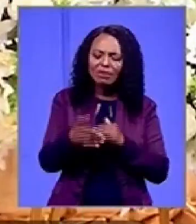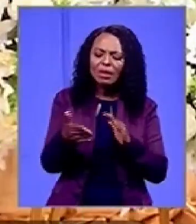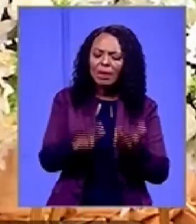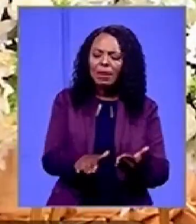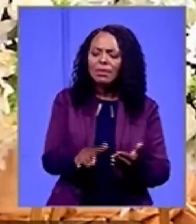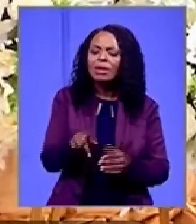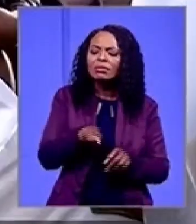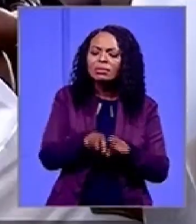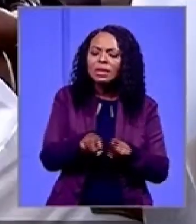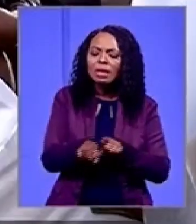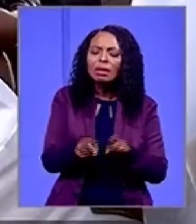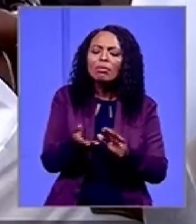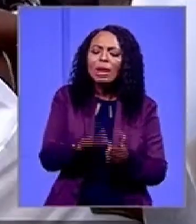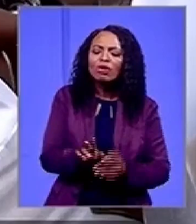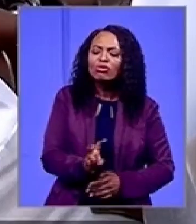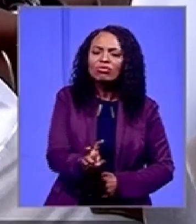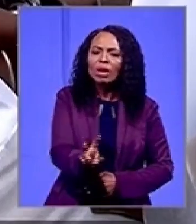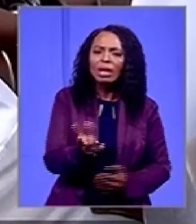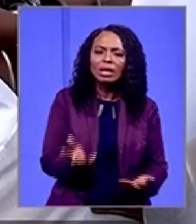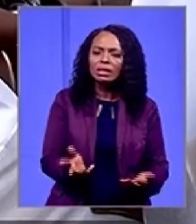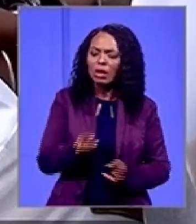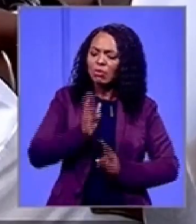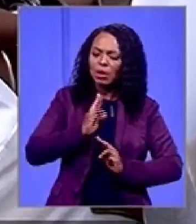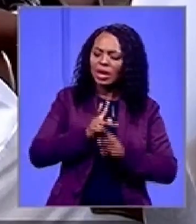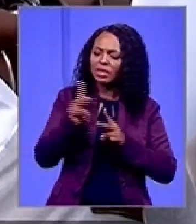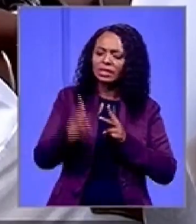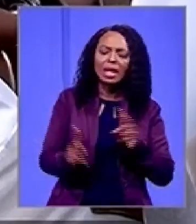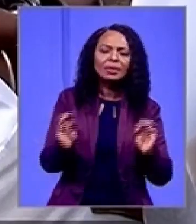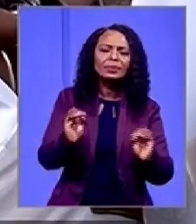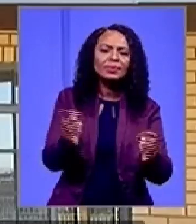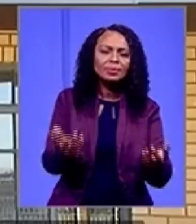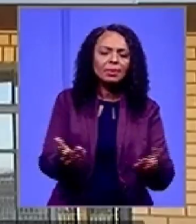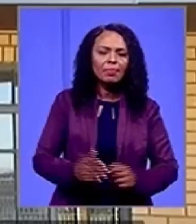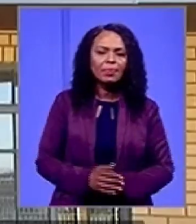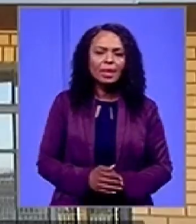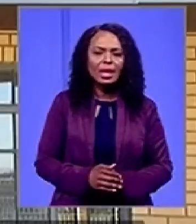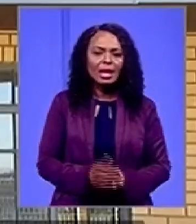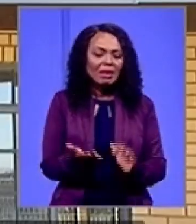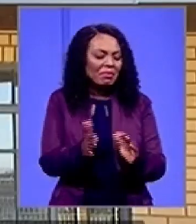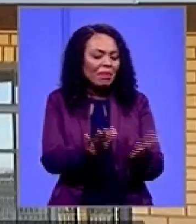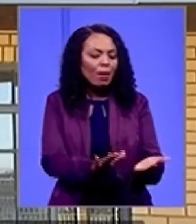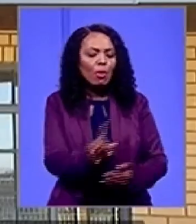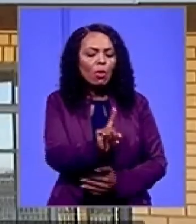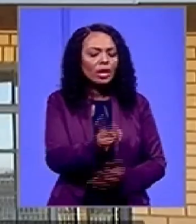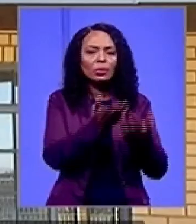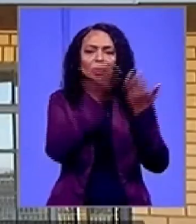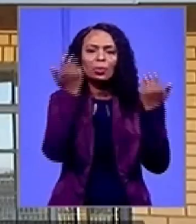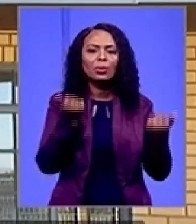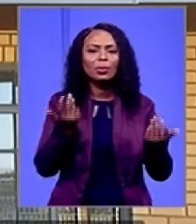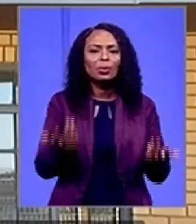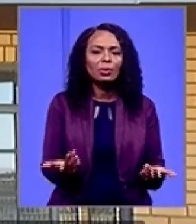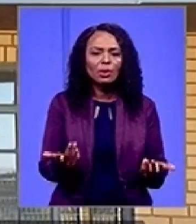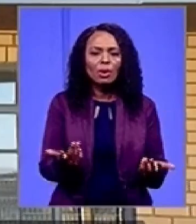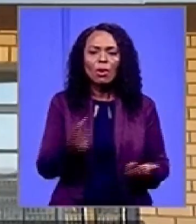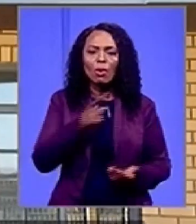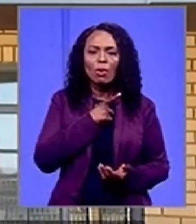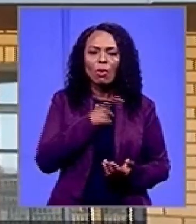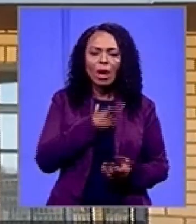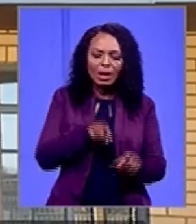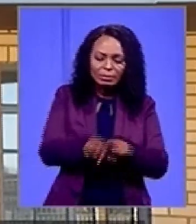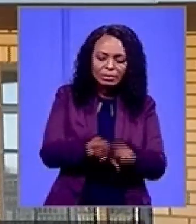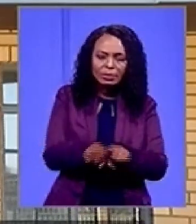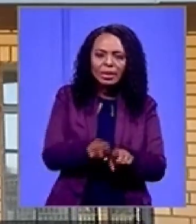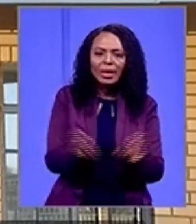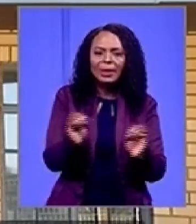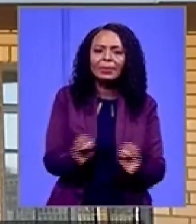bone pele ba fitlhwa. Ha re se fumane sesosa se etsahetseng sa bana gore bana ba bolauwe ke eng hobane motseng mona ka tlo sheba ho